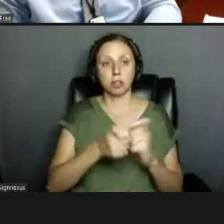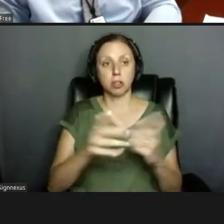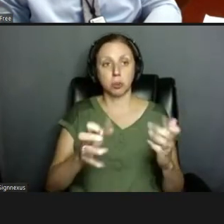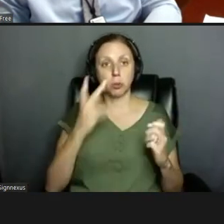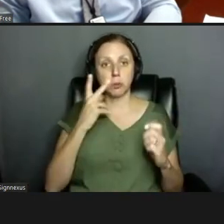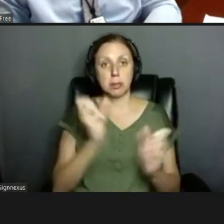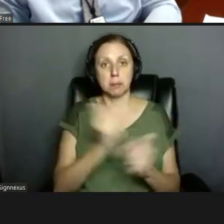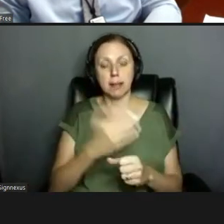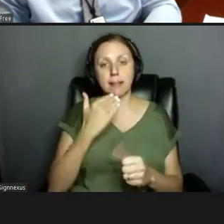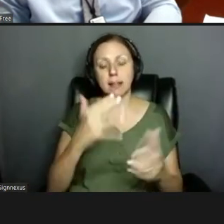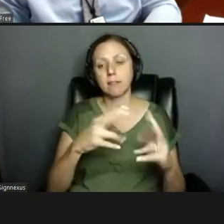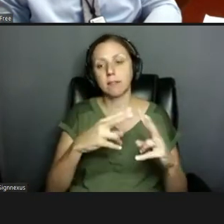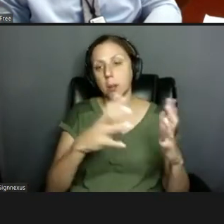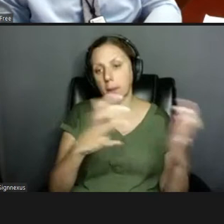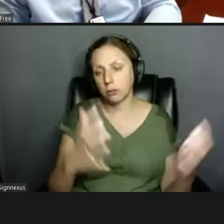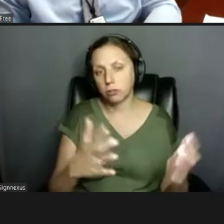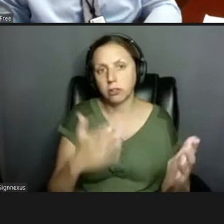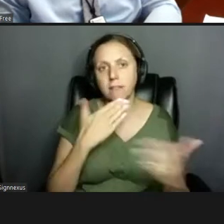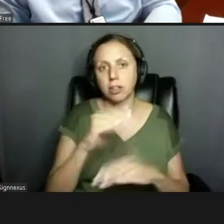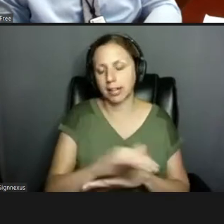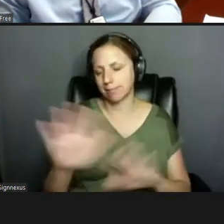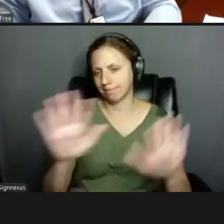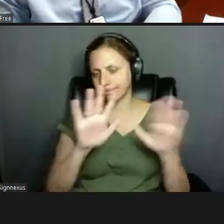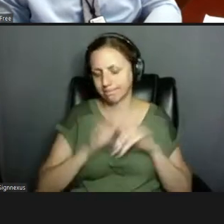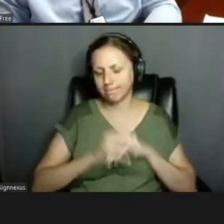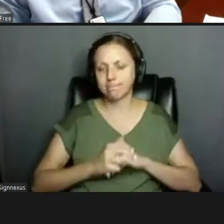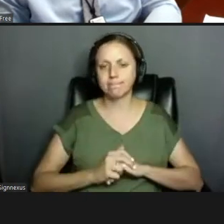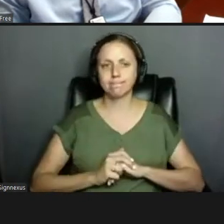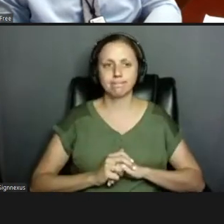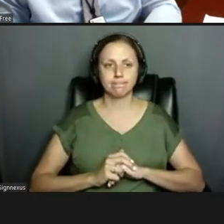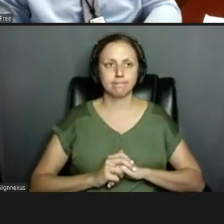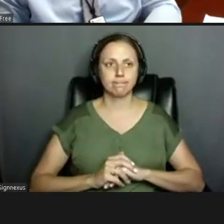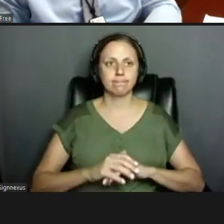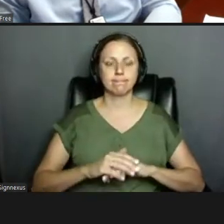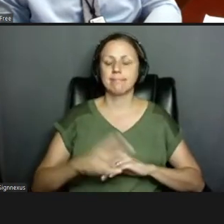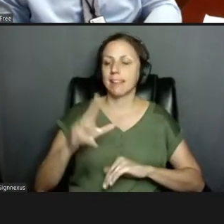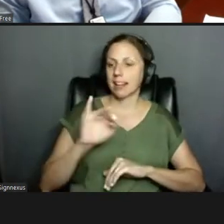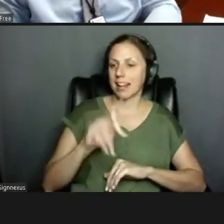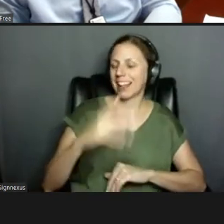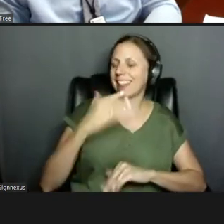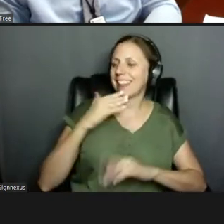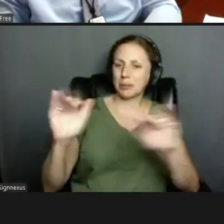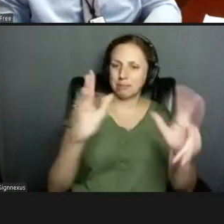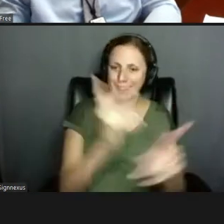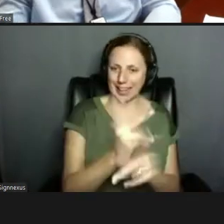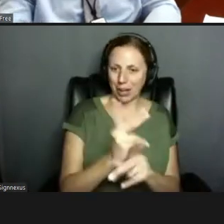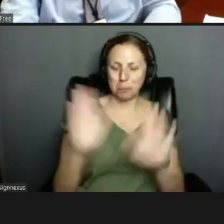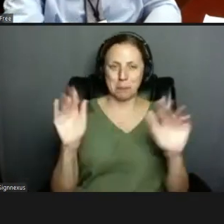very much, and have a good night. Great. Thank you. Take care, everyone.